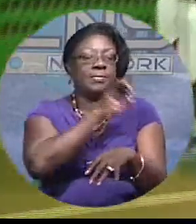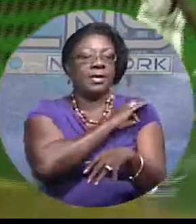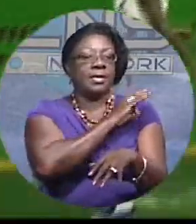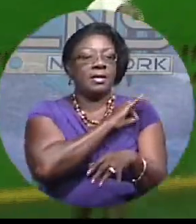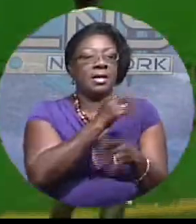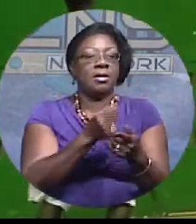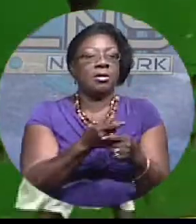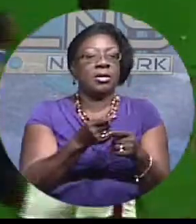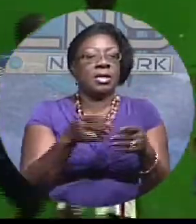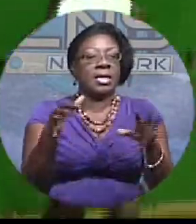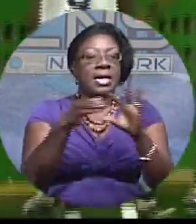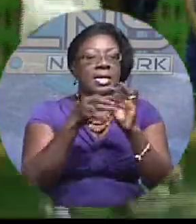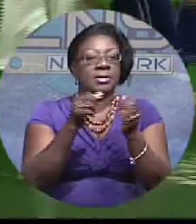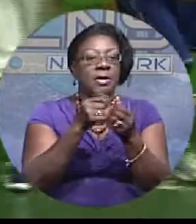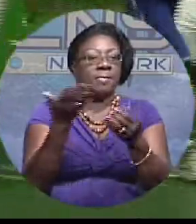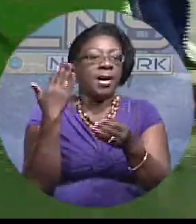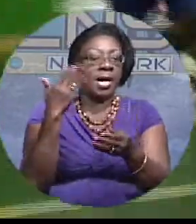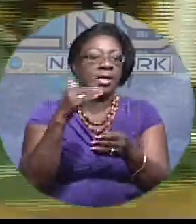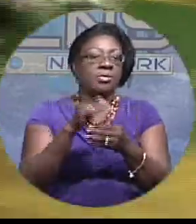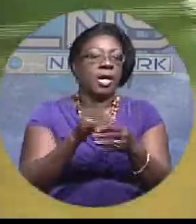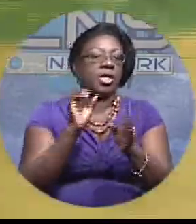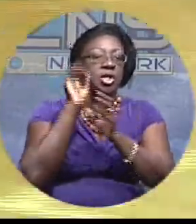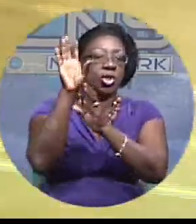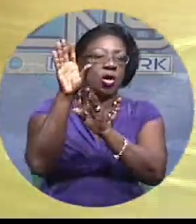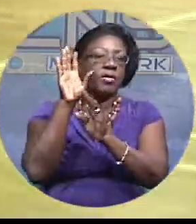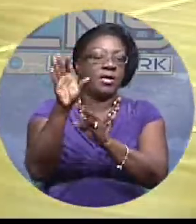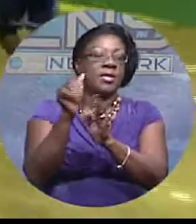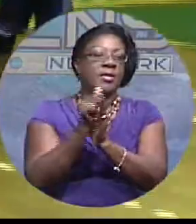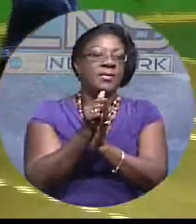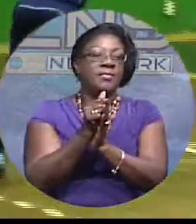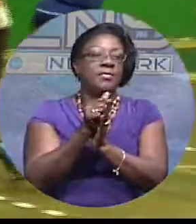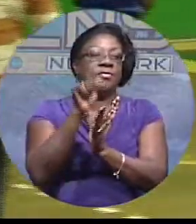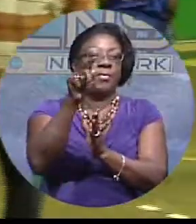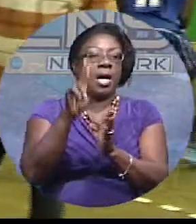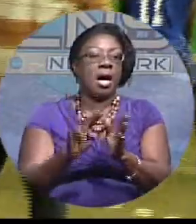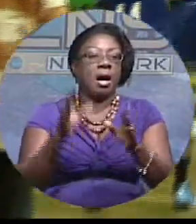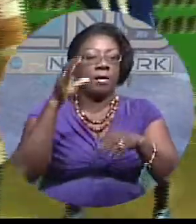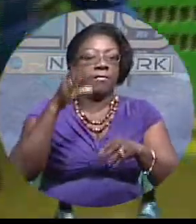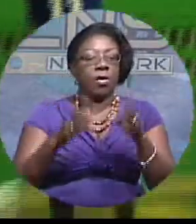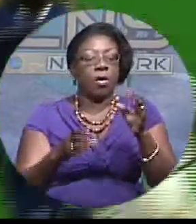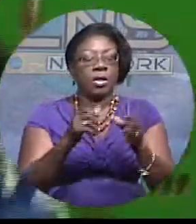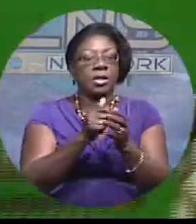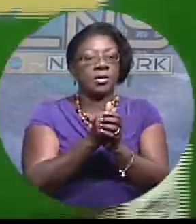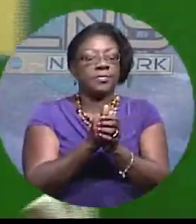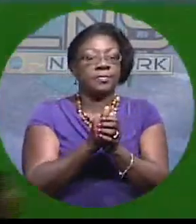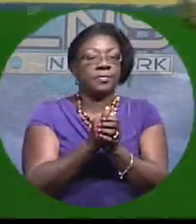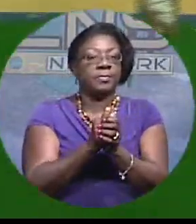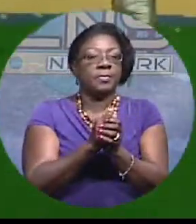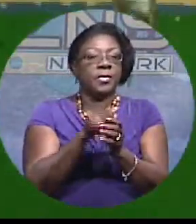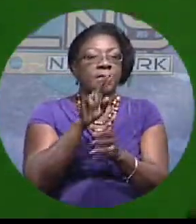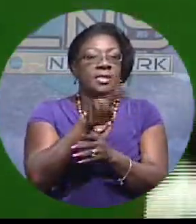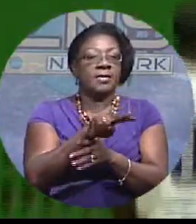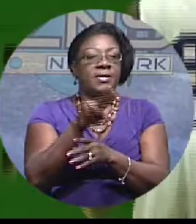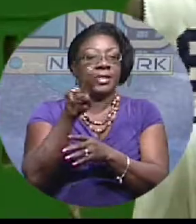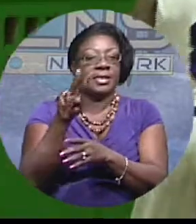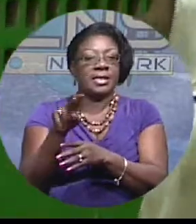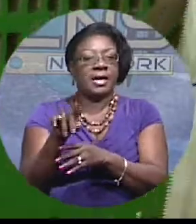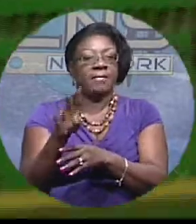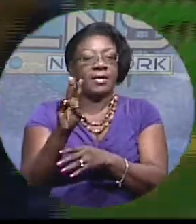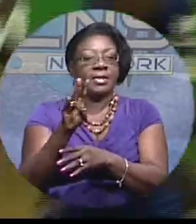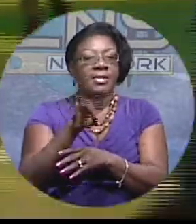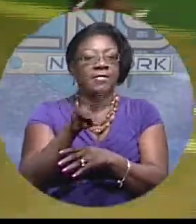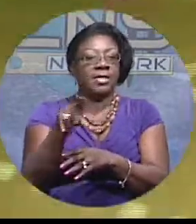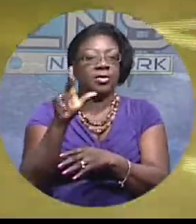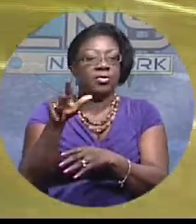up. He connects on back-to-back shots from downtown. Airport Authority within 77-73, heading to the